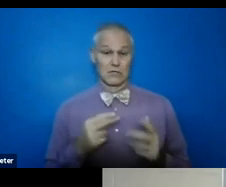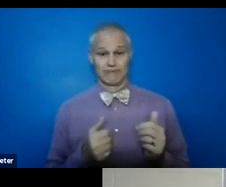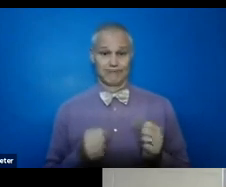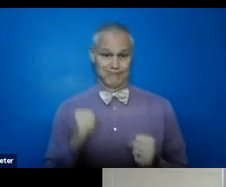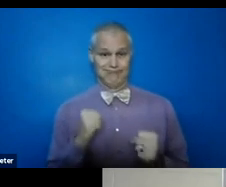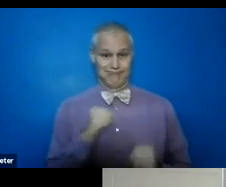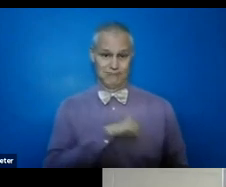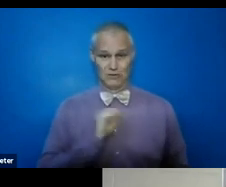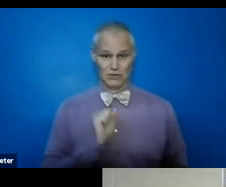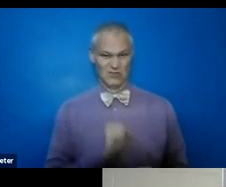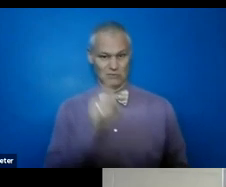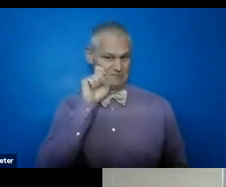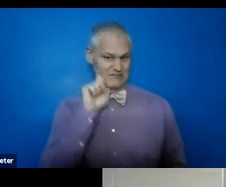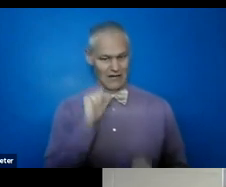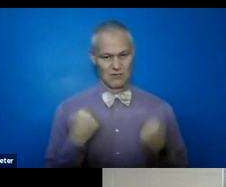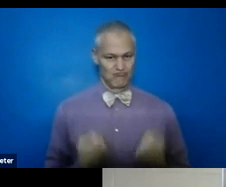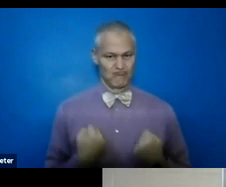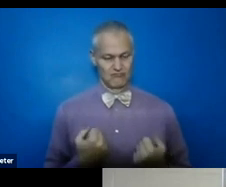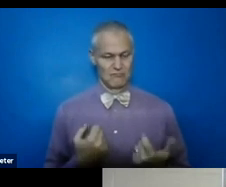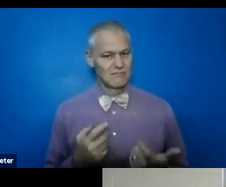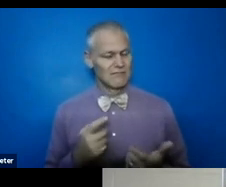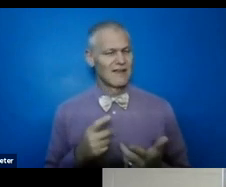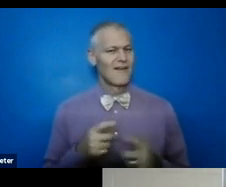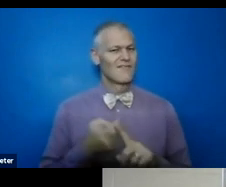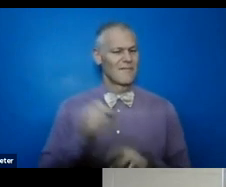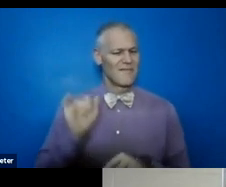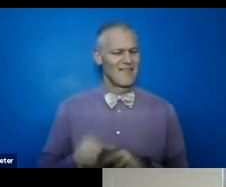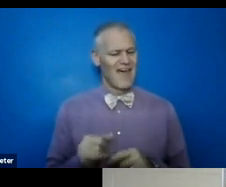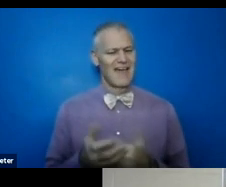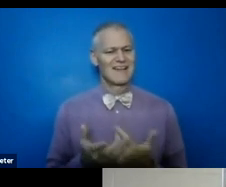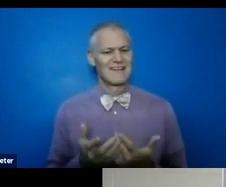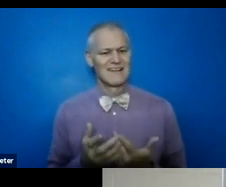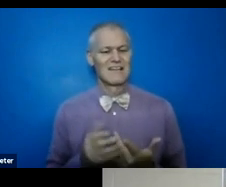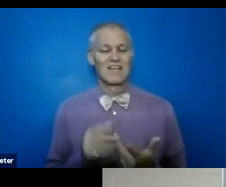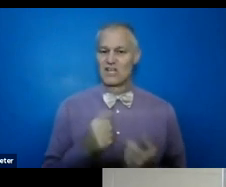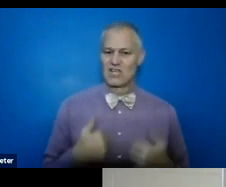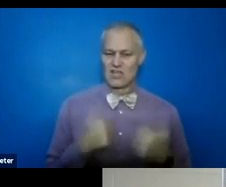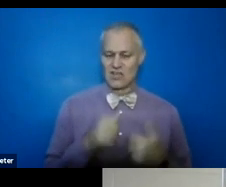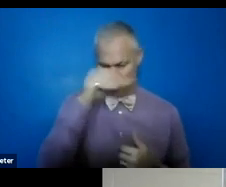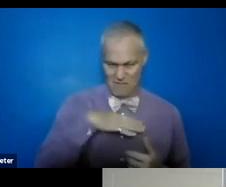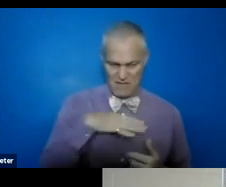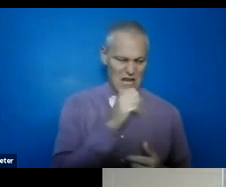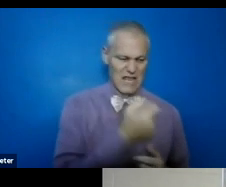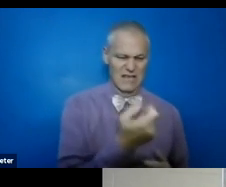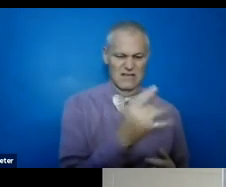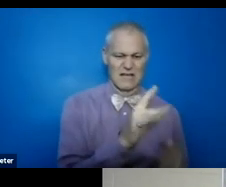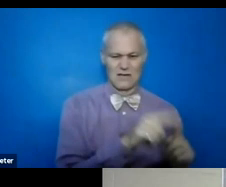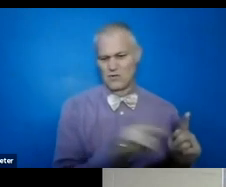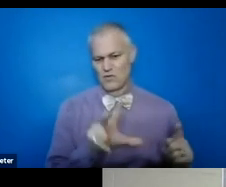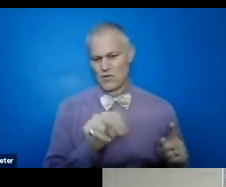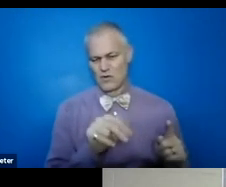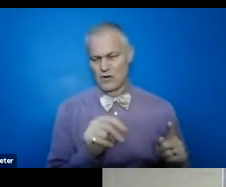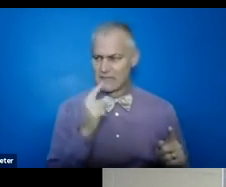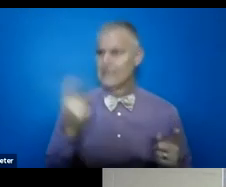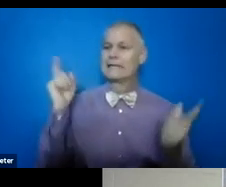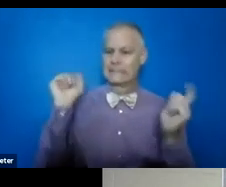with manhood, and then based on the extent to which young men age 18 to 30 in the United States said that they